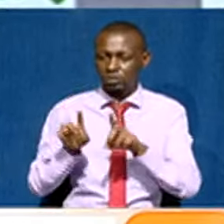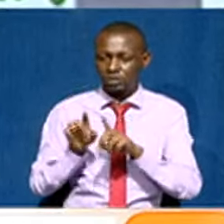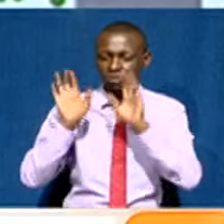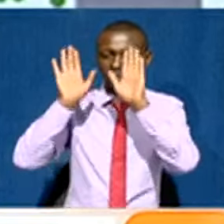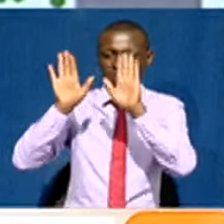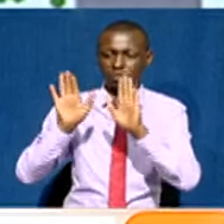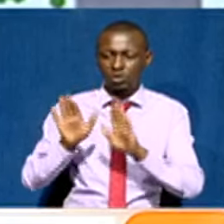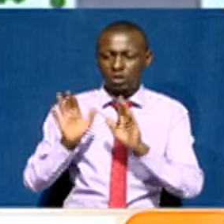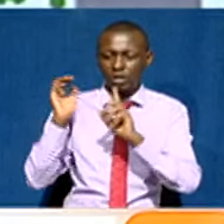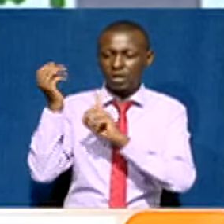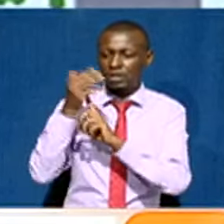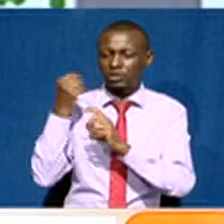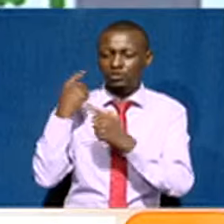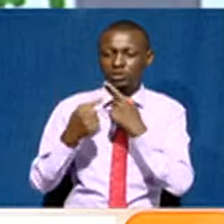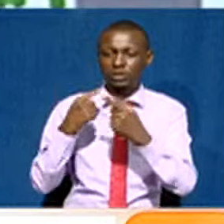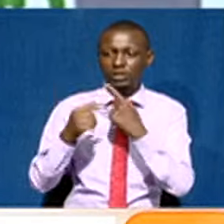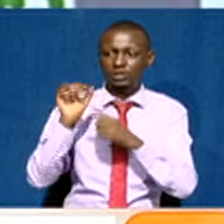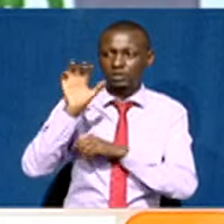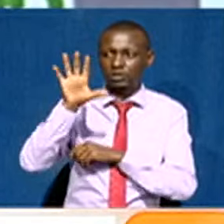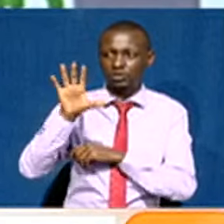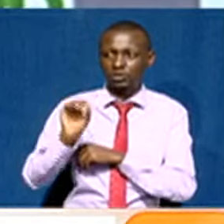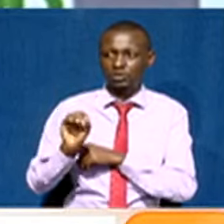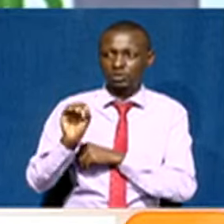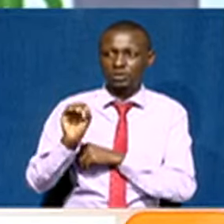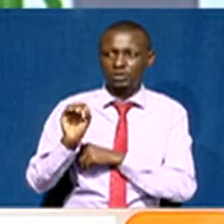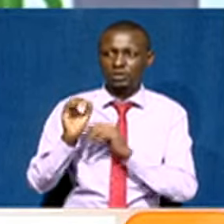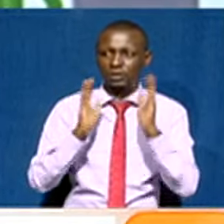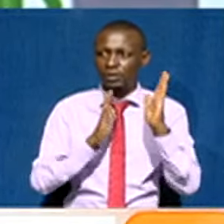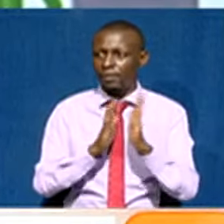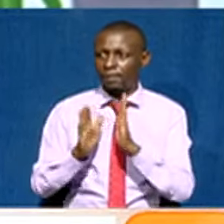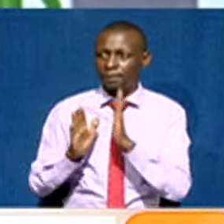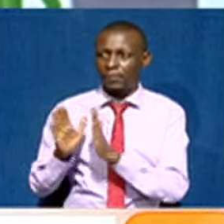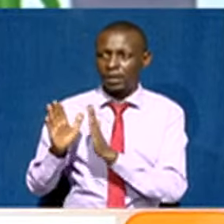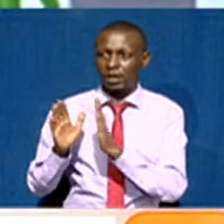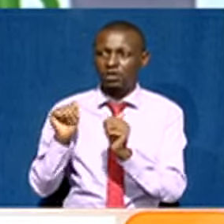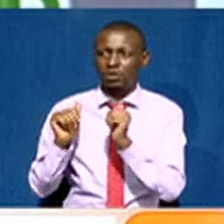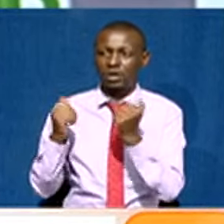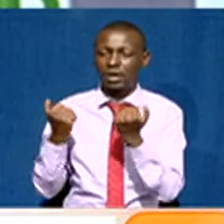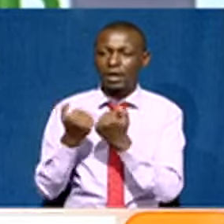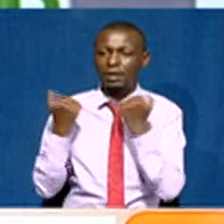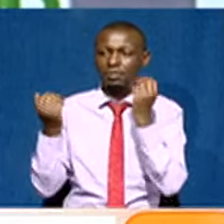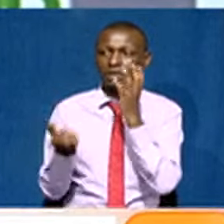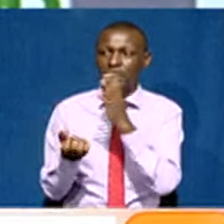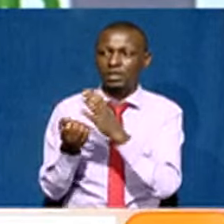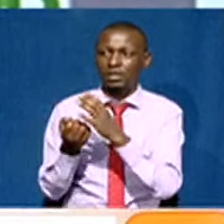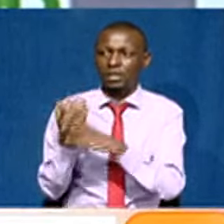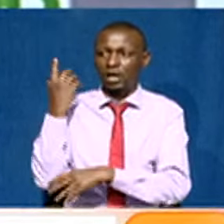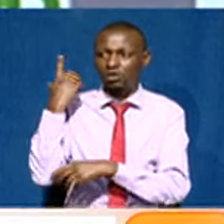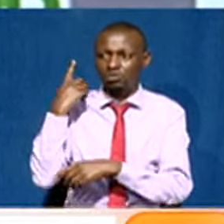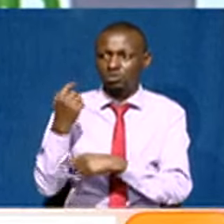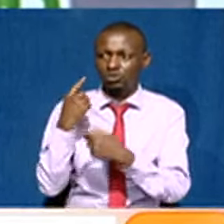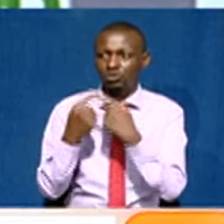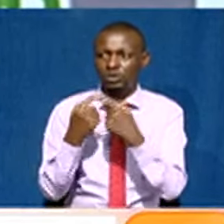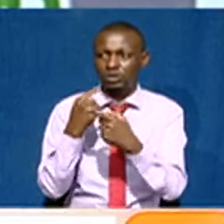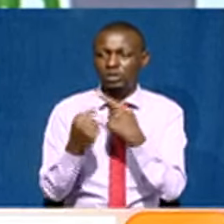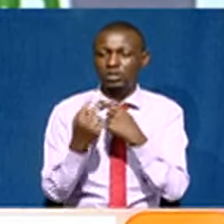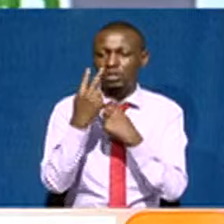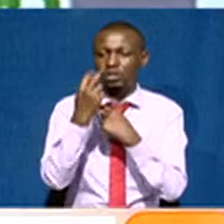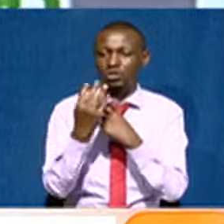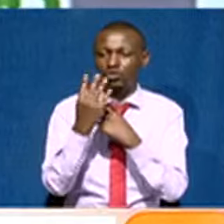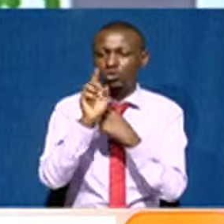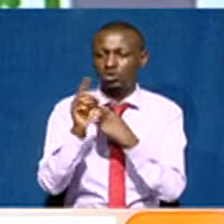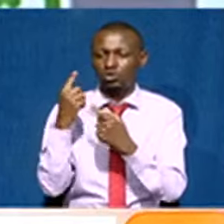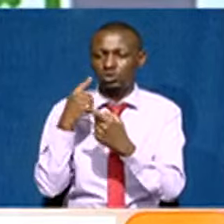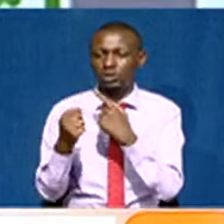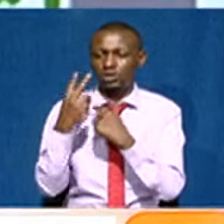hit 50. Let's talk about the corporate strategy that you've recently launched. That's 2024, 2026. Couldn't be coming at a